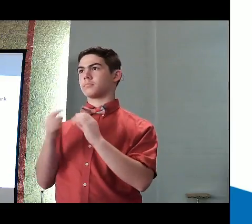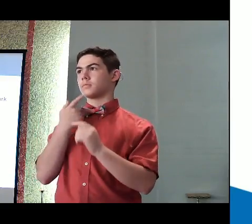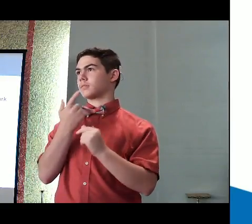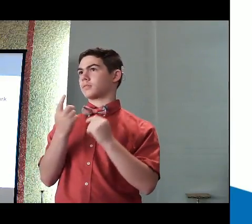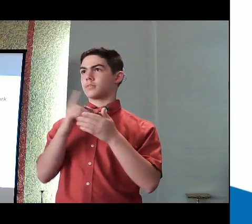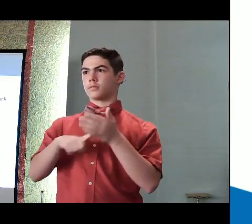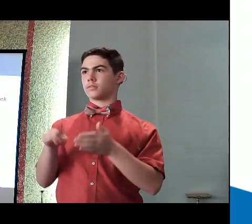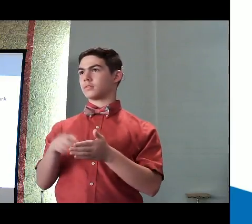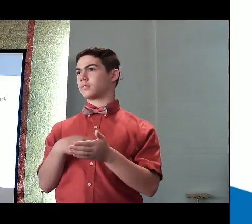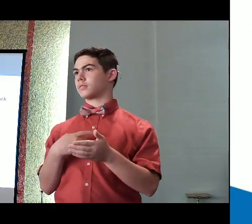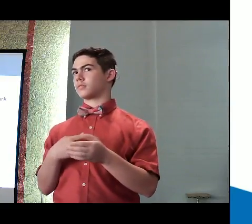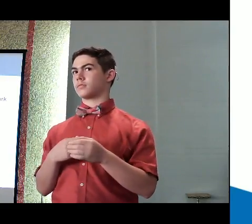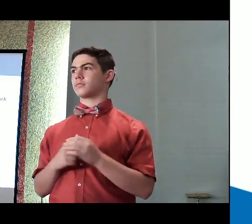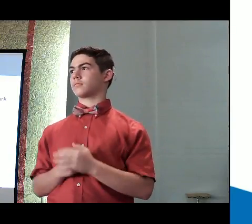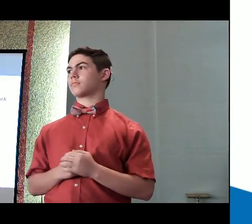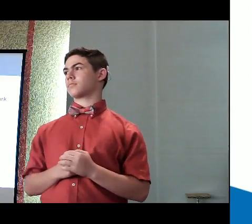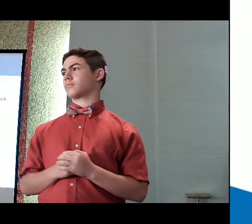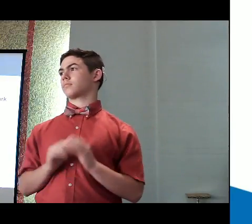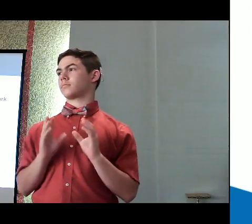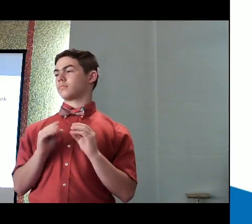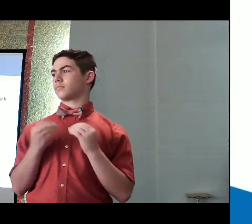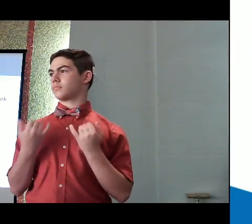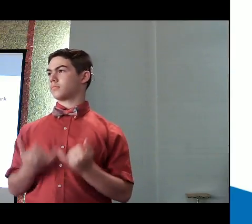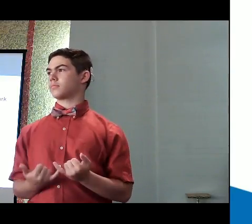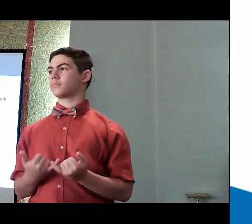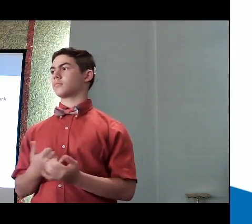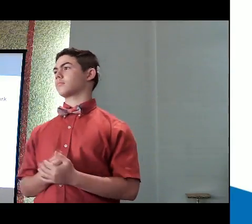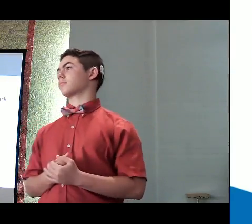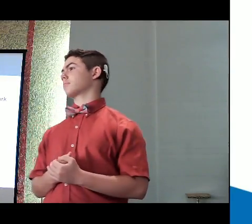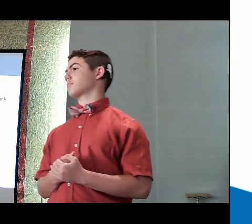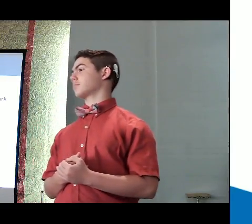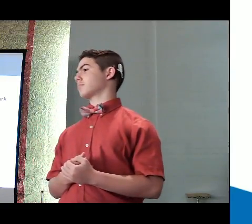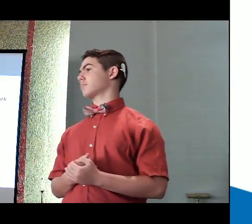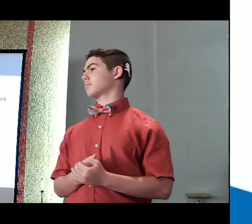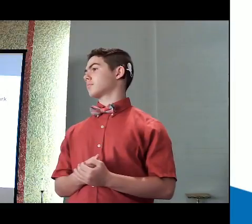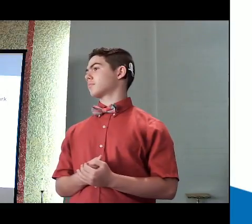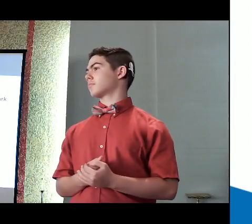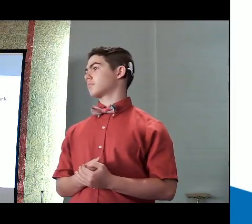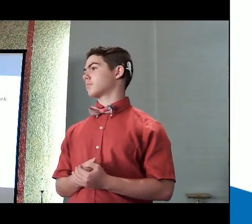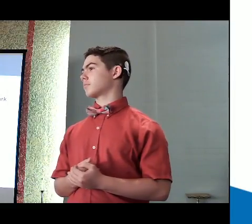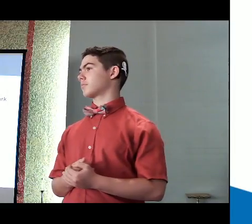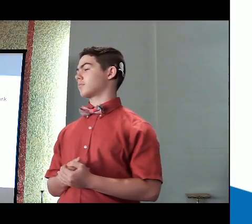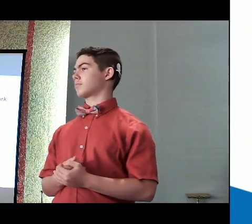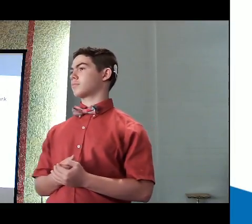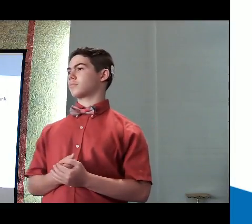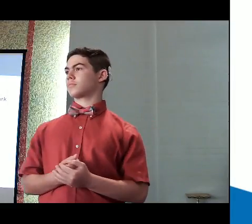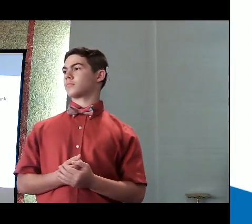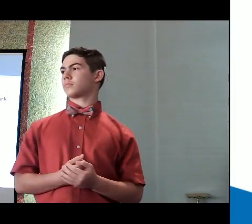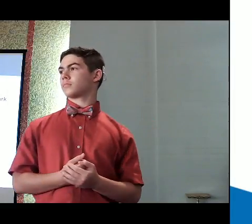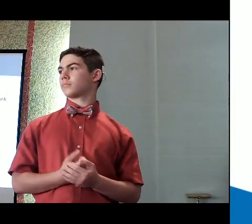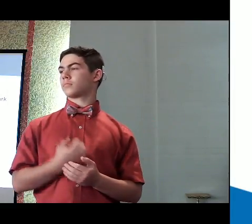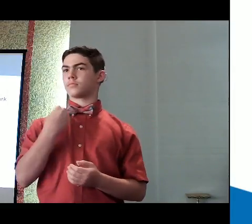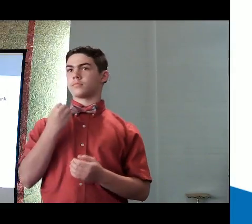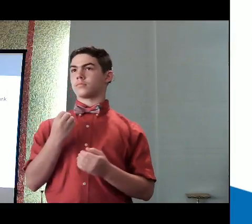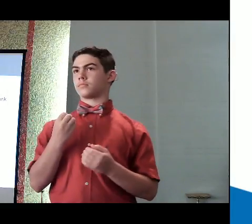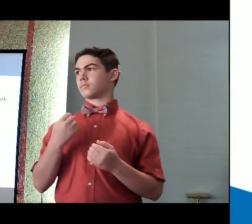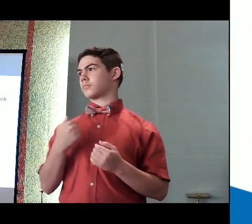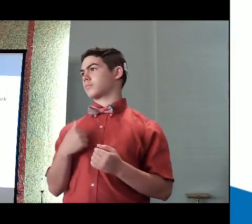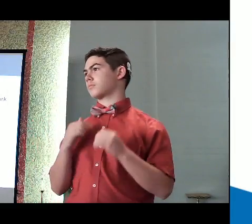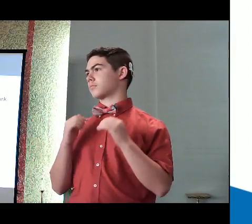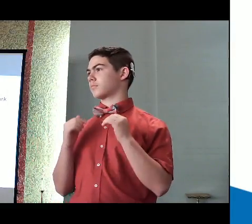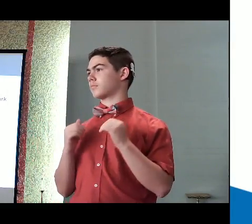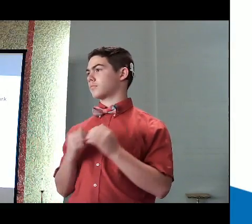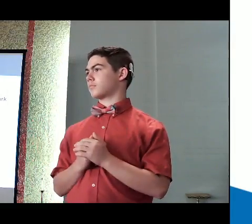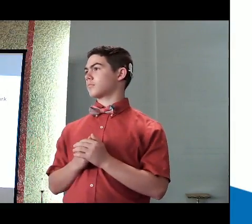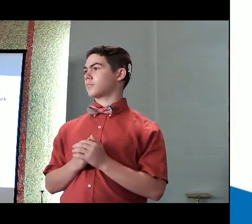is canceled. Happy 4th of July on that. And so we're just going to break out of here. If you didn't get a text and you need a printed